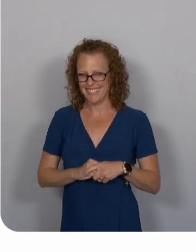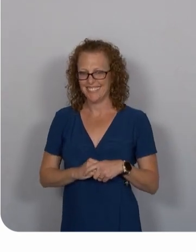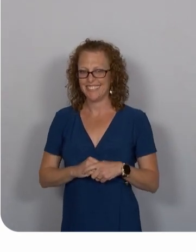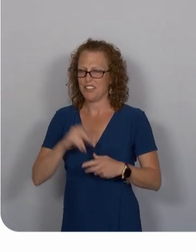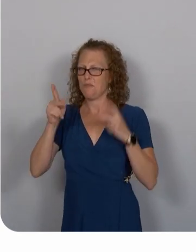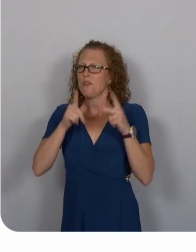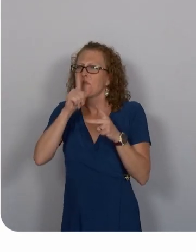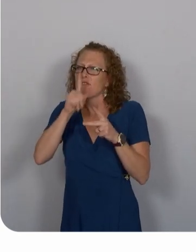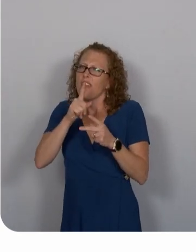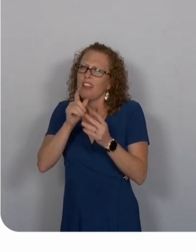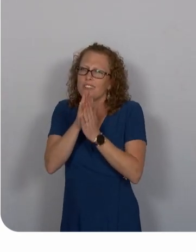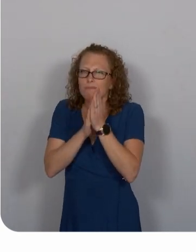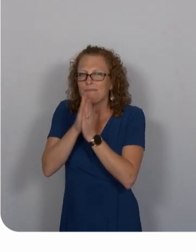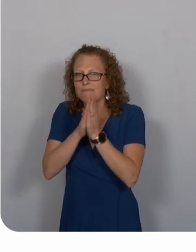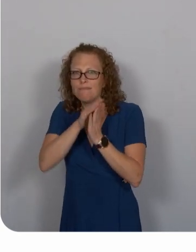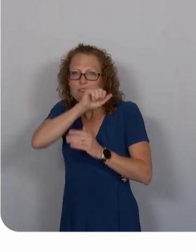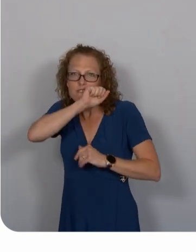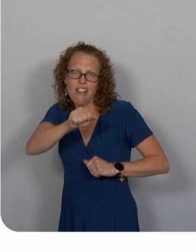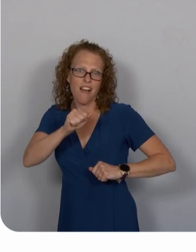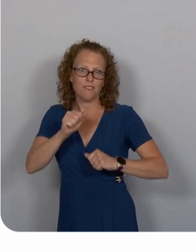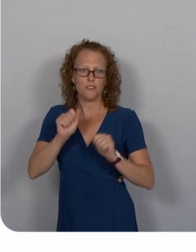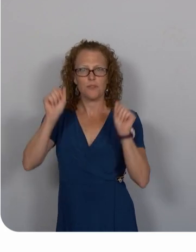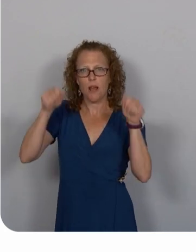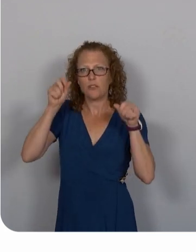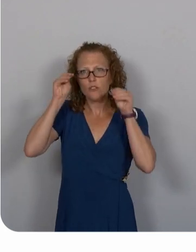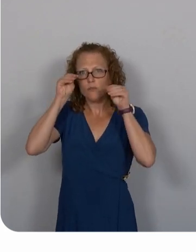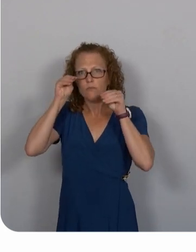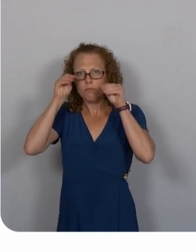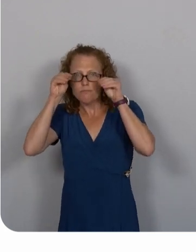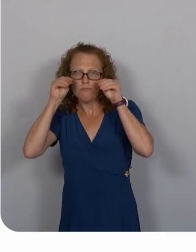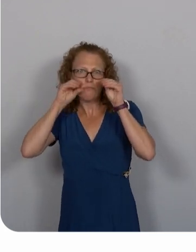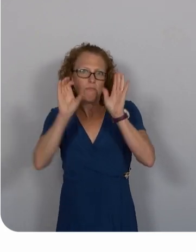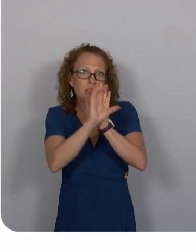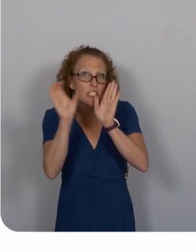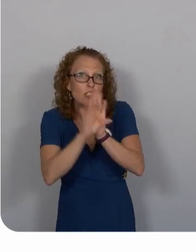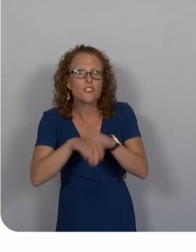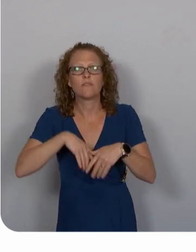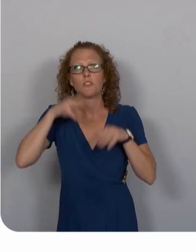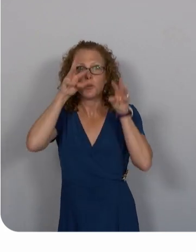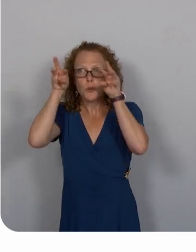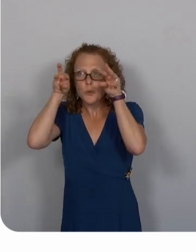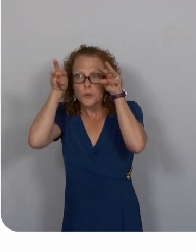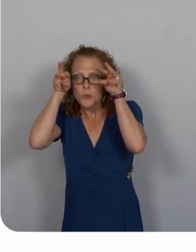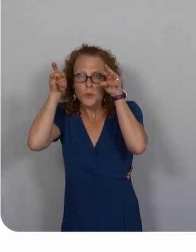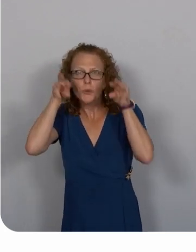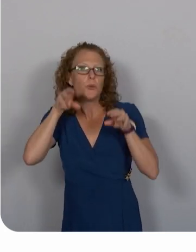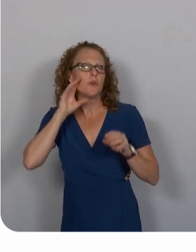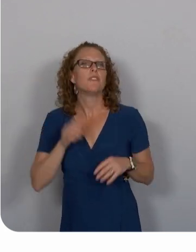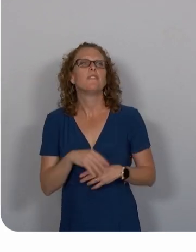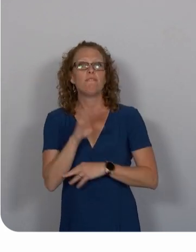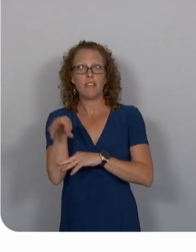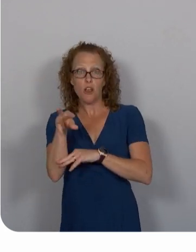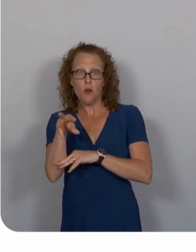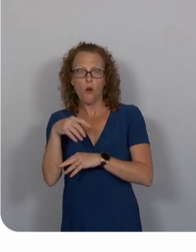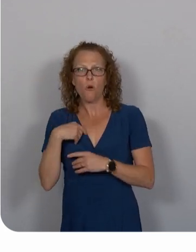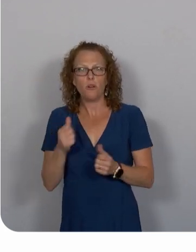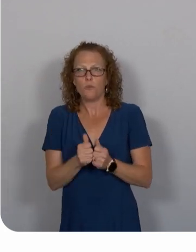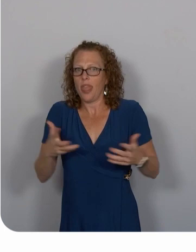People really love to be able to capture photos and videos without the need to pull out their